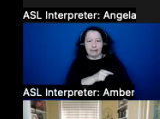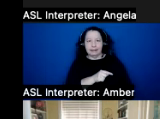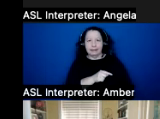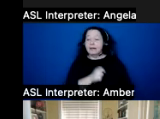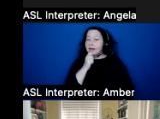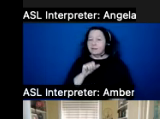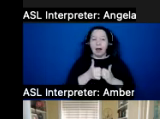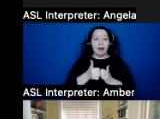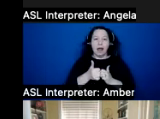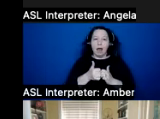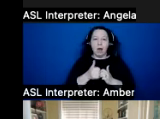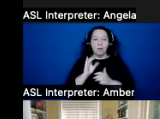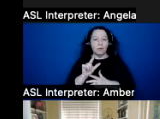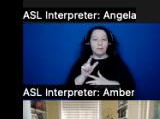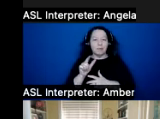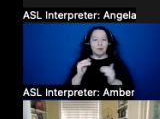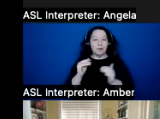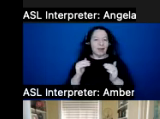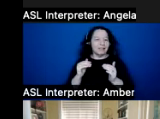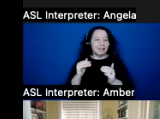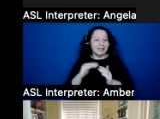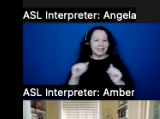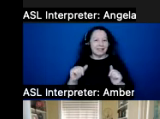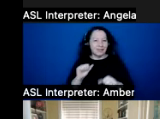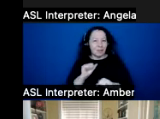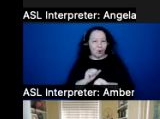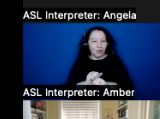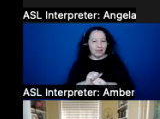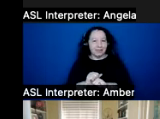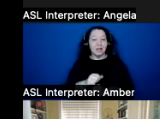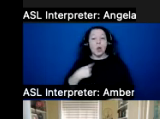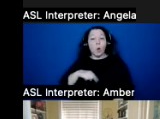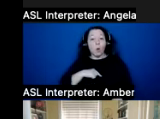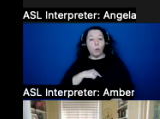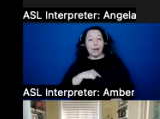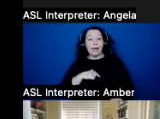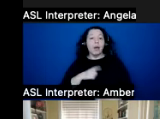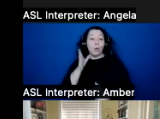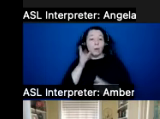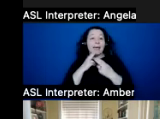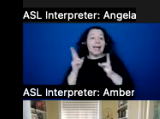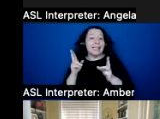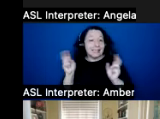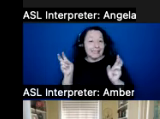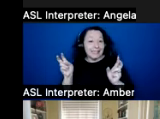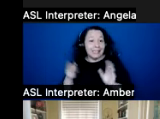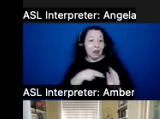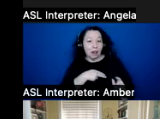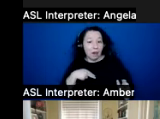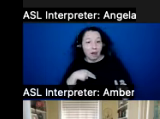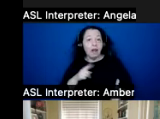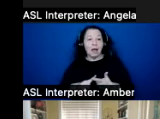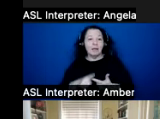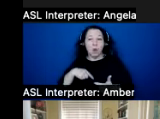that the criminal justice system works, right? We're innocent until proven guilty. And so that's really where